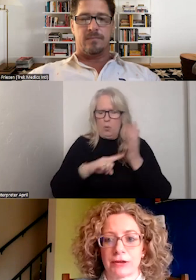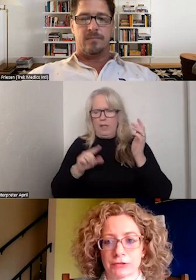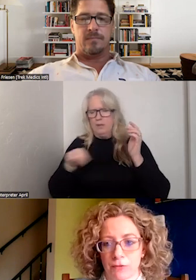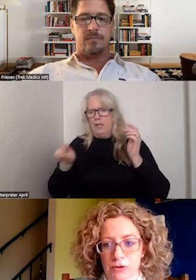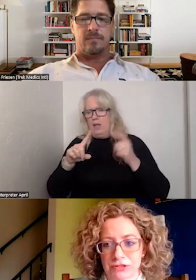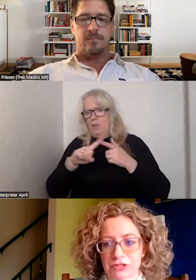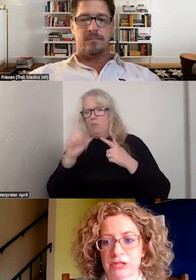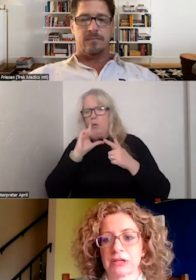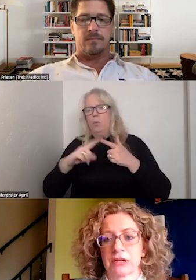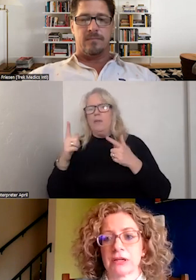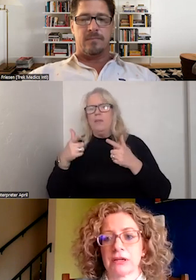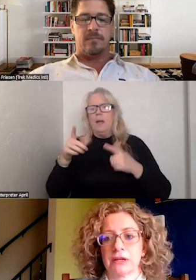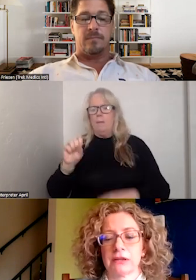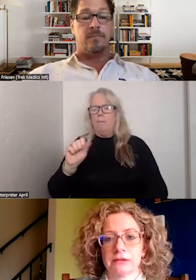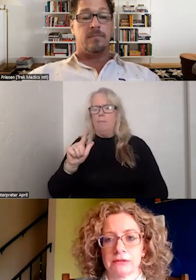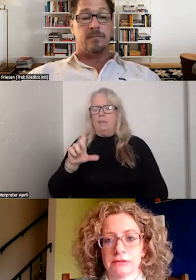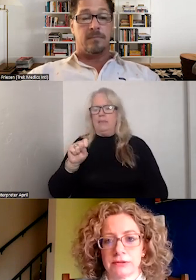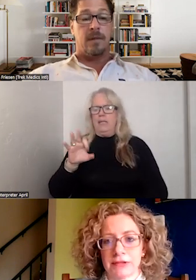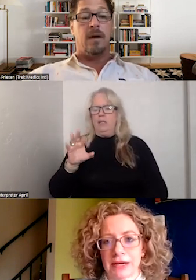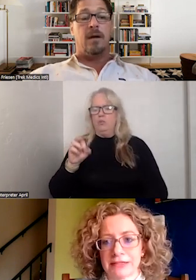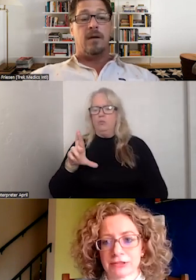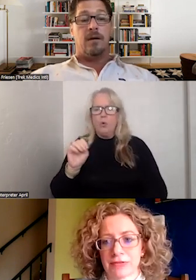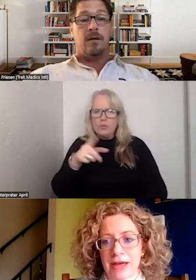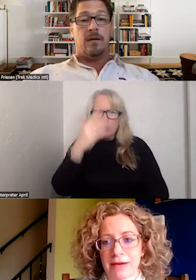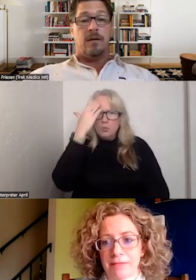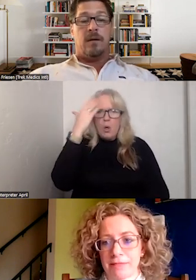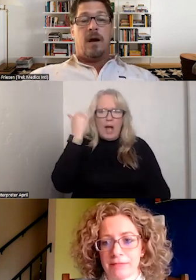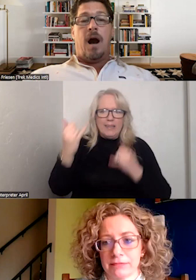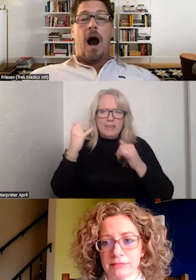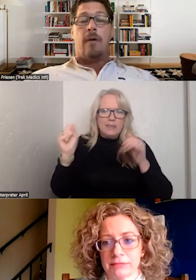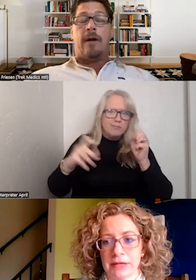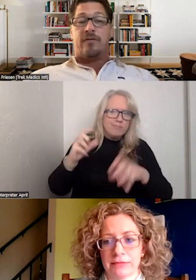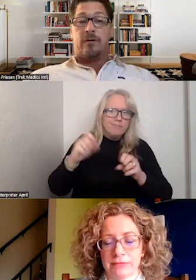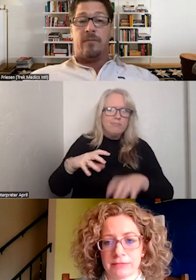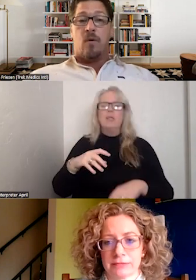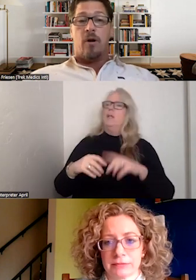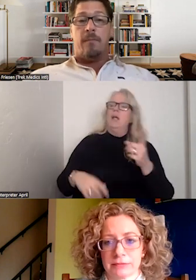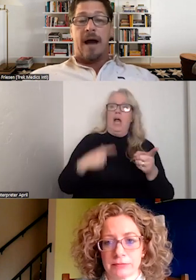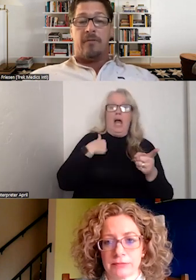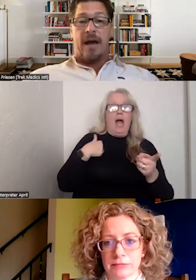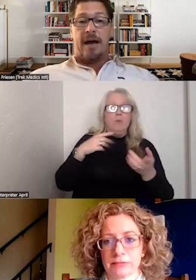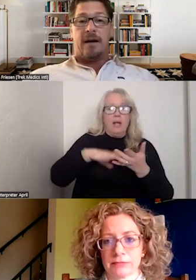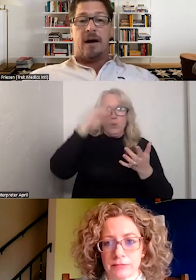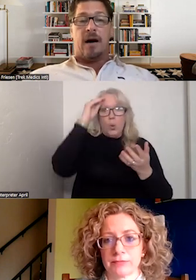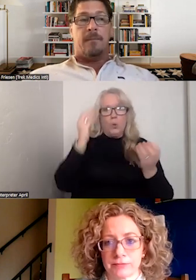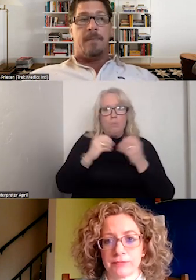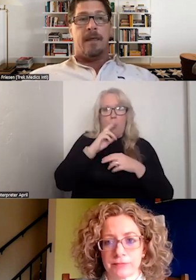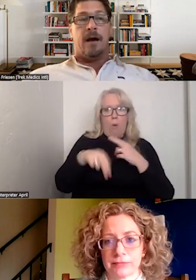with Salesforce? Do you have any ideas on that? I would have to learn more about